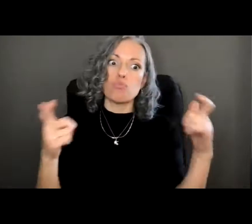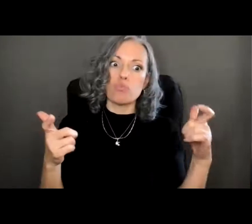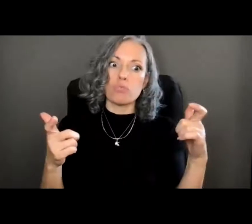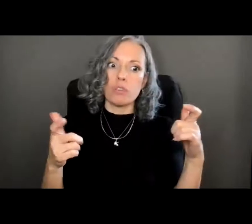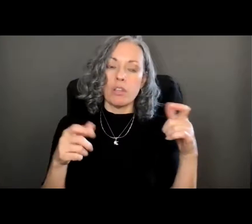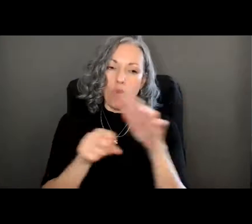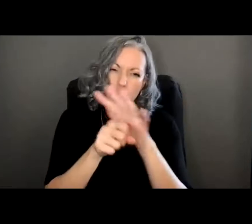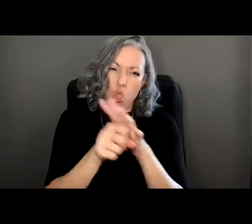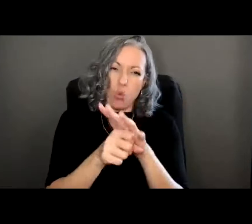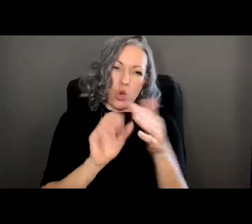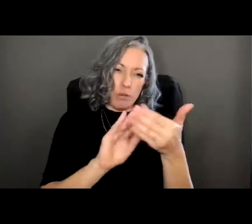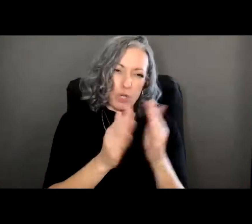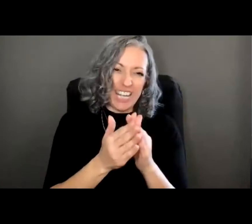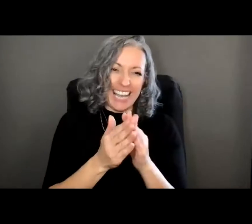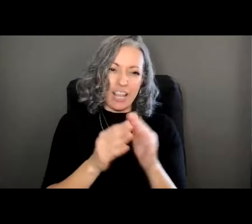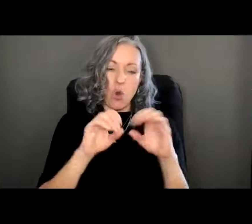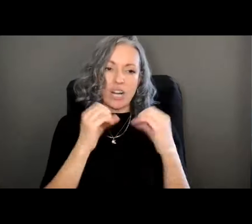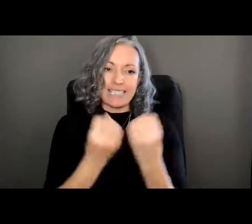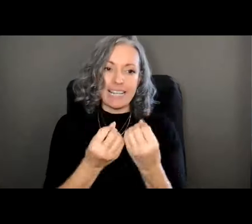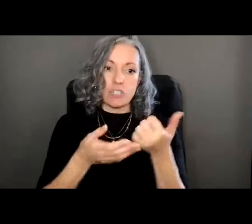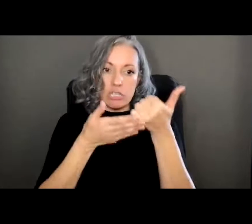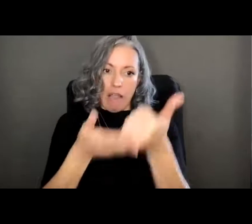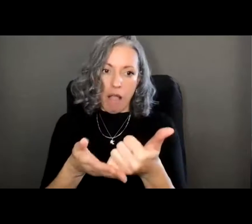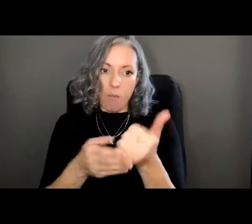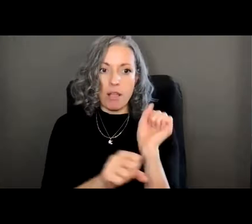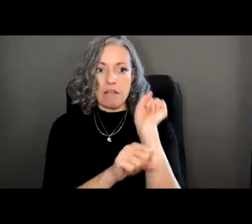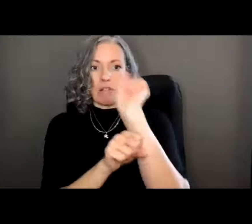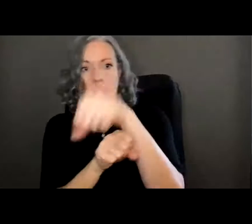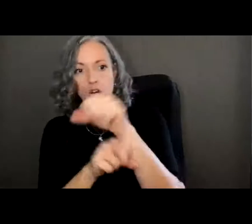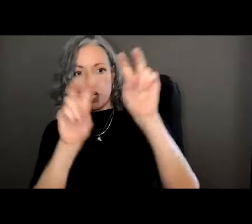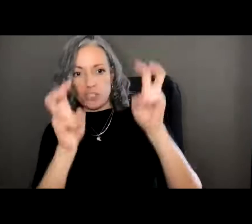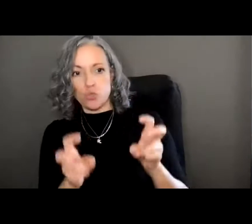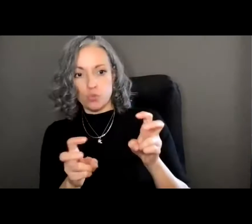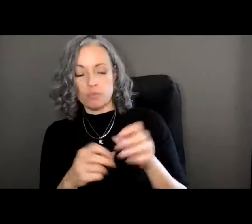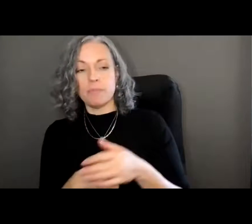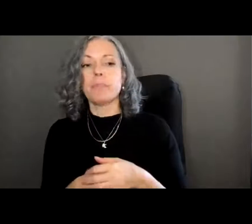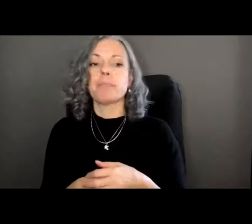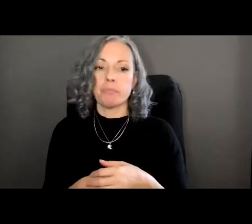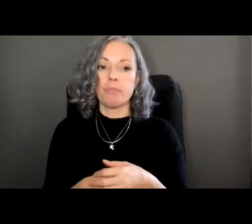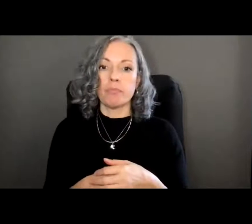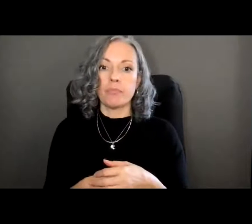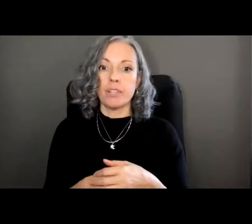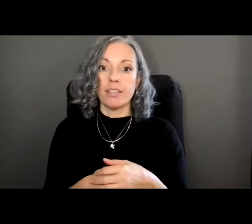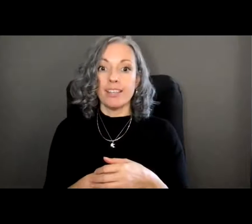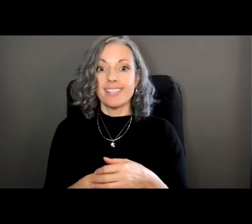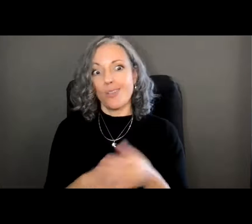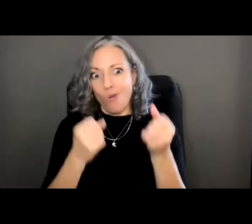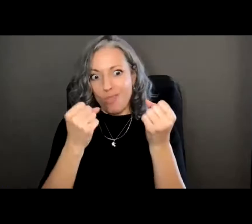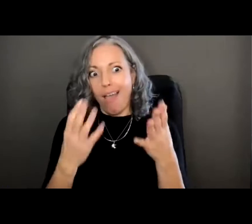local community-based organizations to help tackle some of these issues. So lots going on, but just